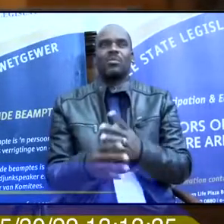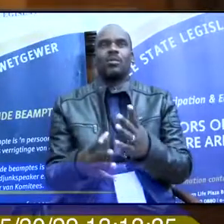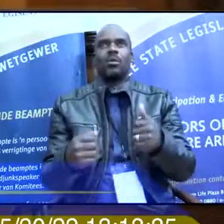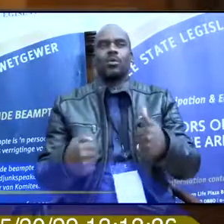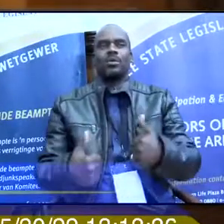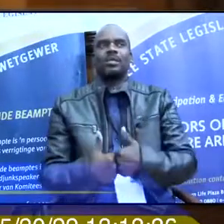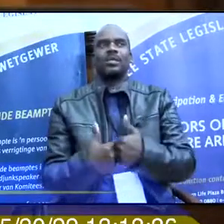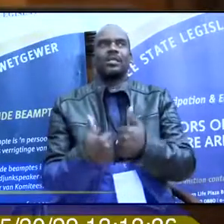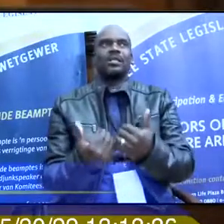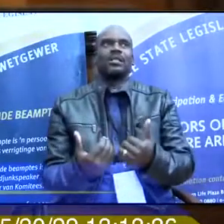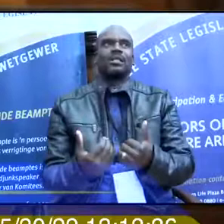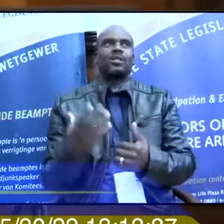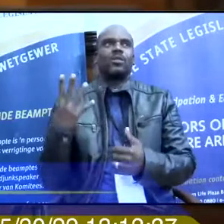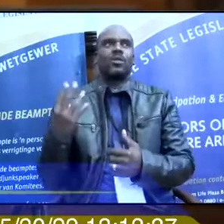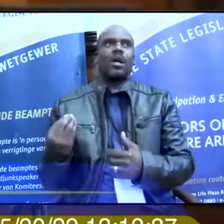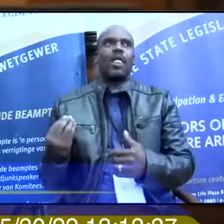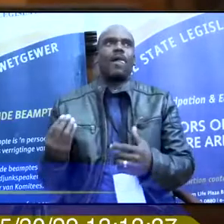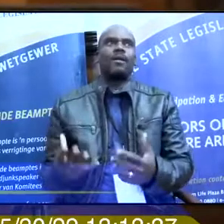anxiety